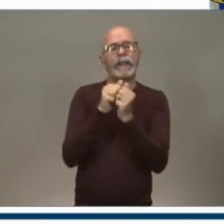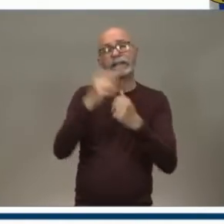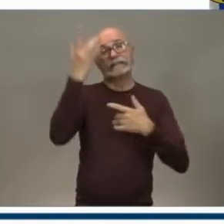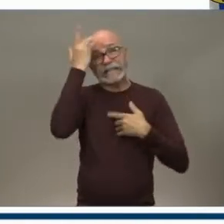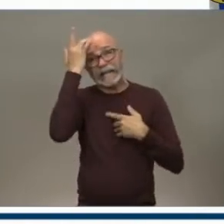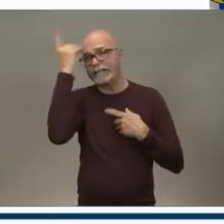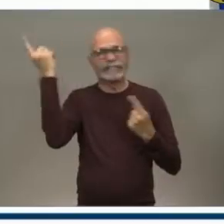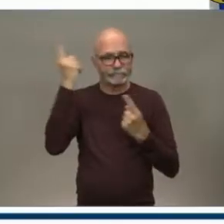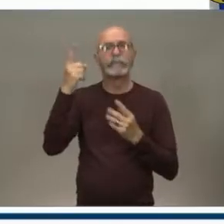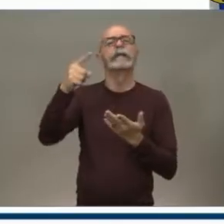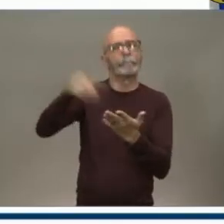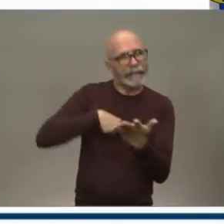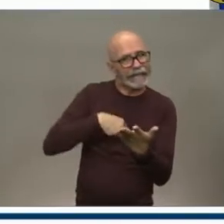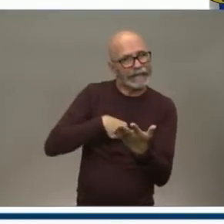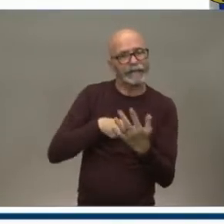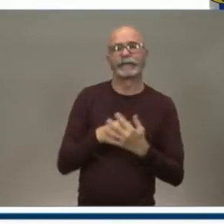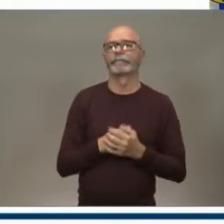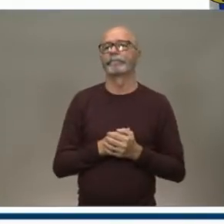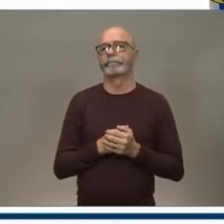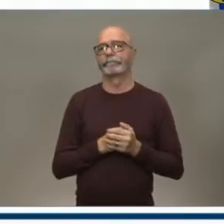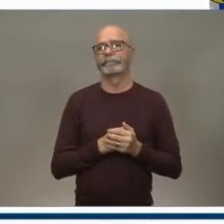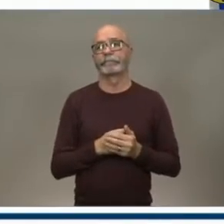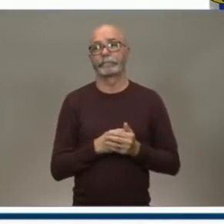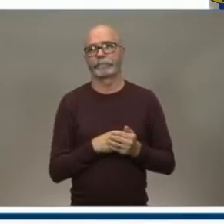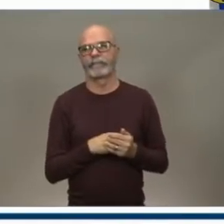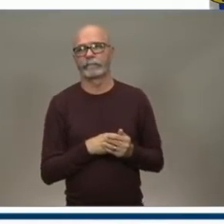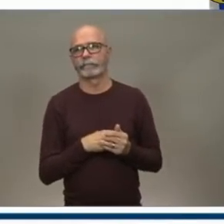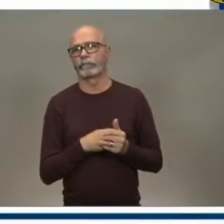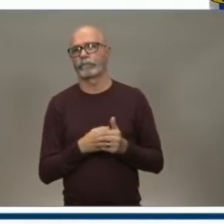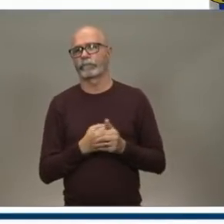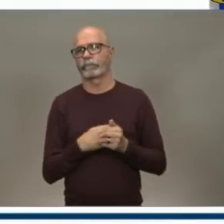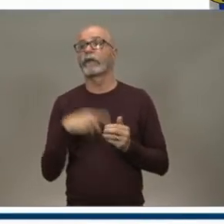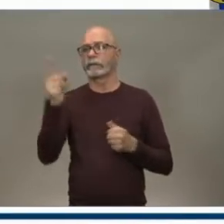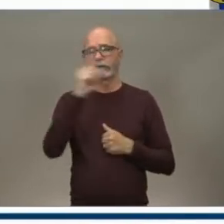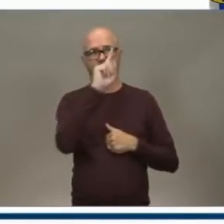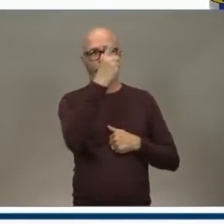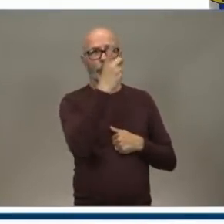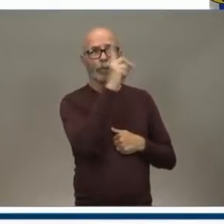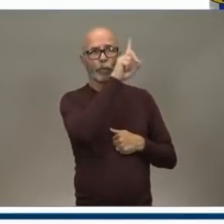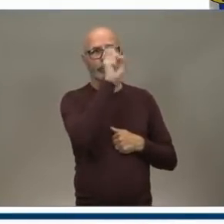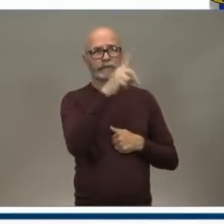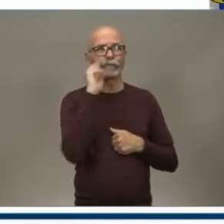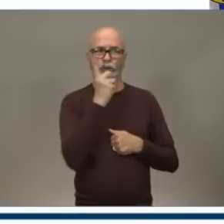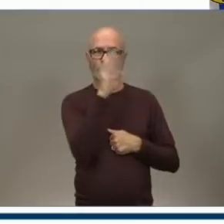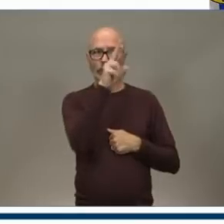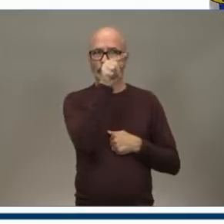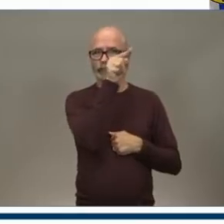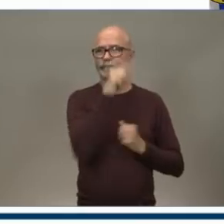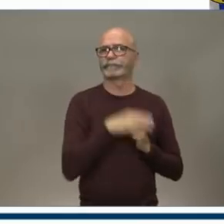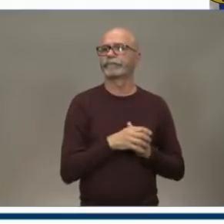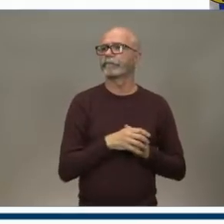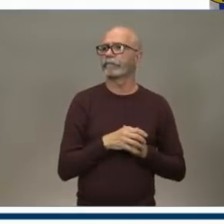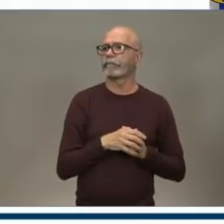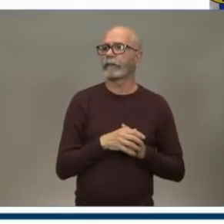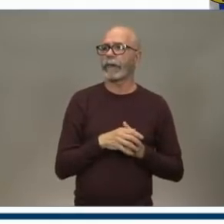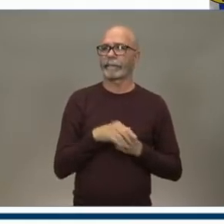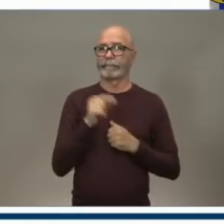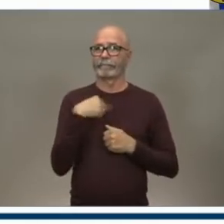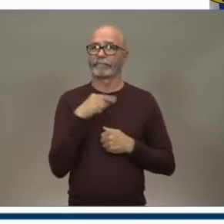My first question is for Dr. Strang. I wonder if you've given any more thought to a 3-layered mask, given what we're